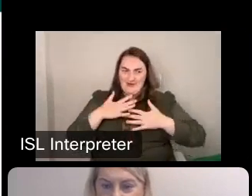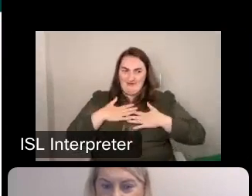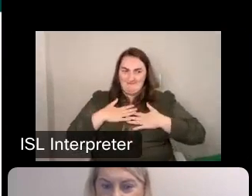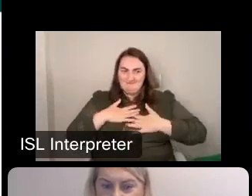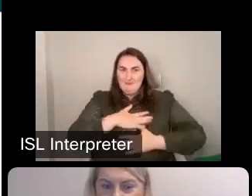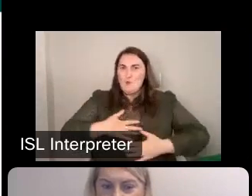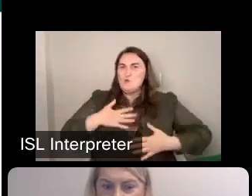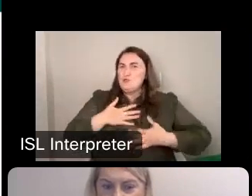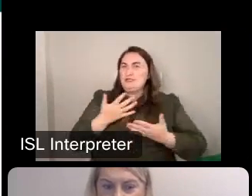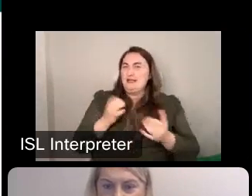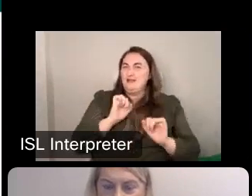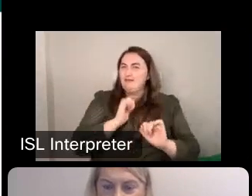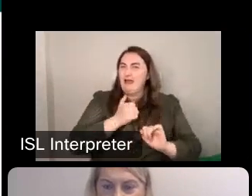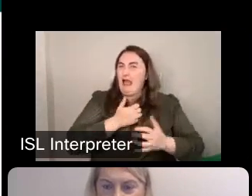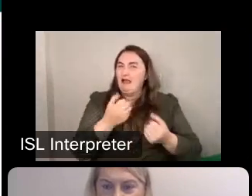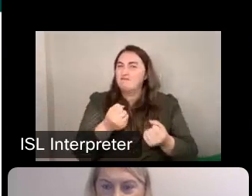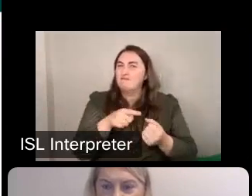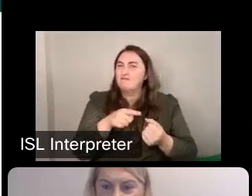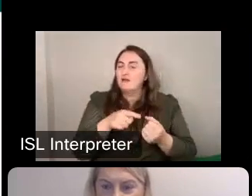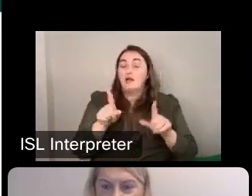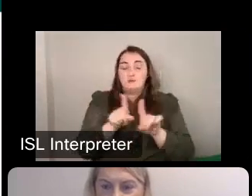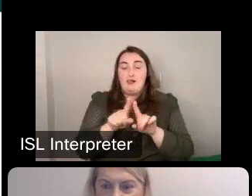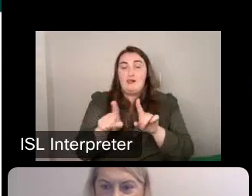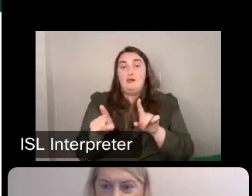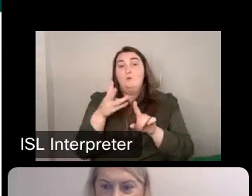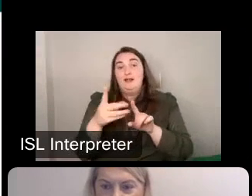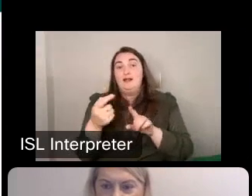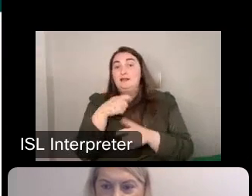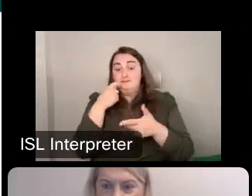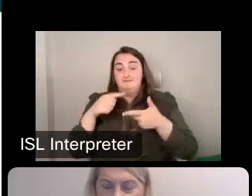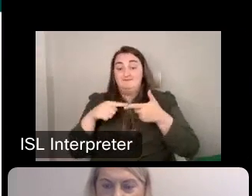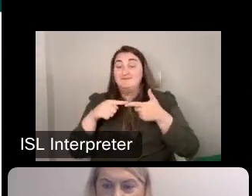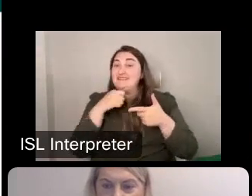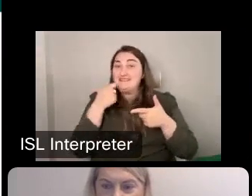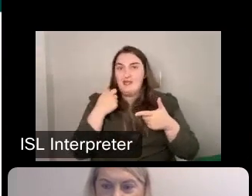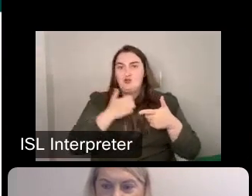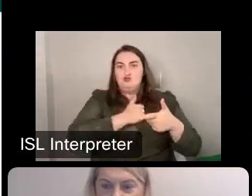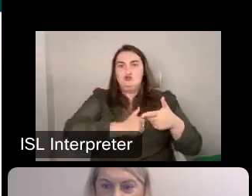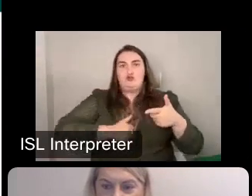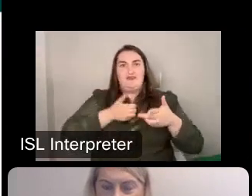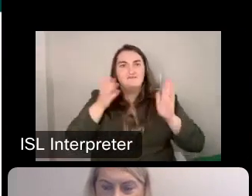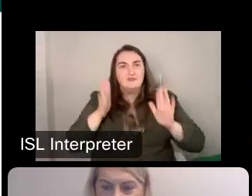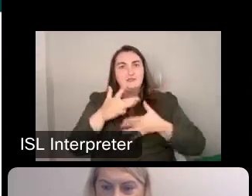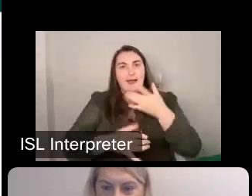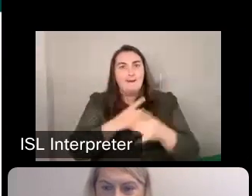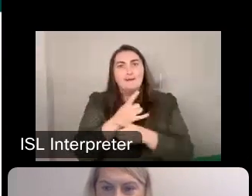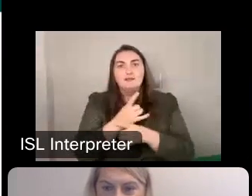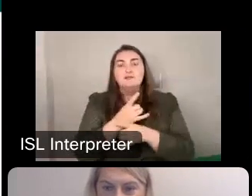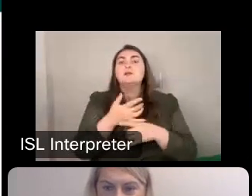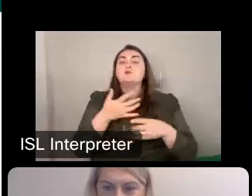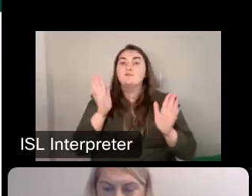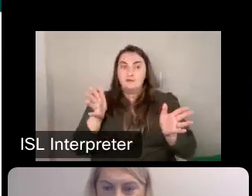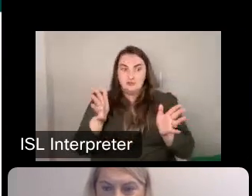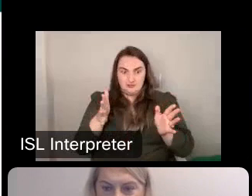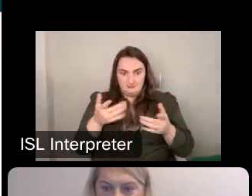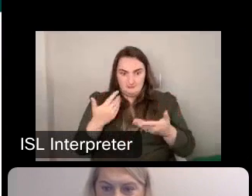what's happened. We're also going to say we're sorry that this has happened to them today, that they've found themselves in this position,